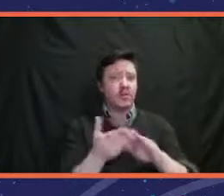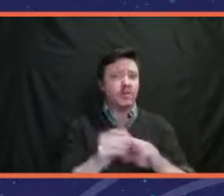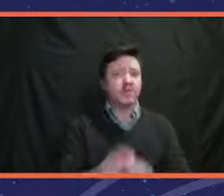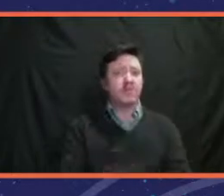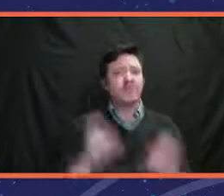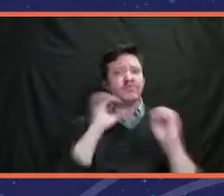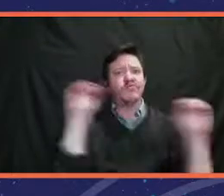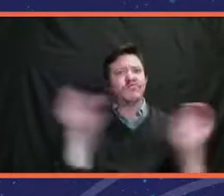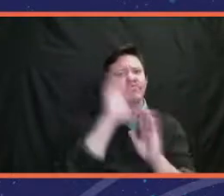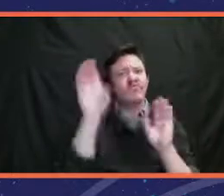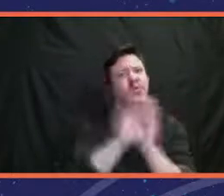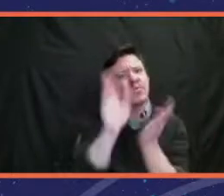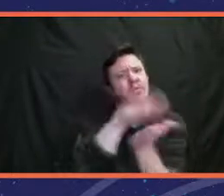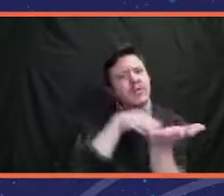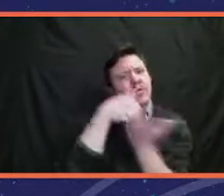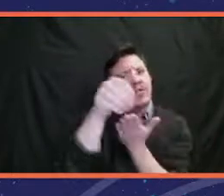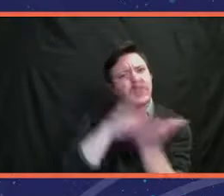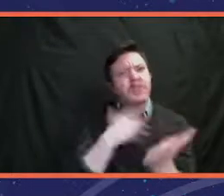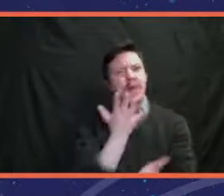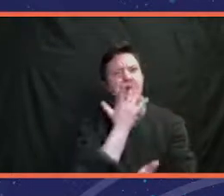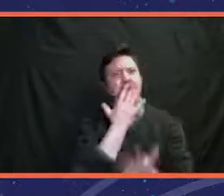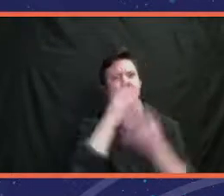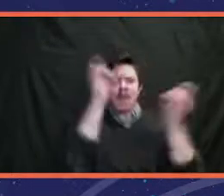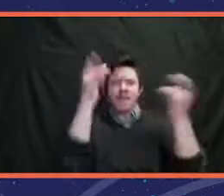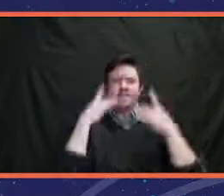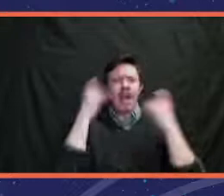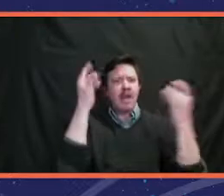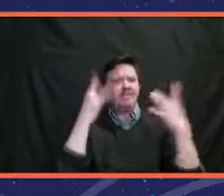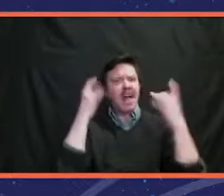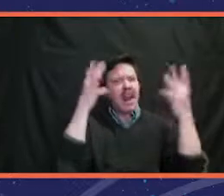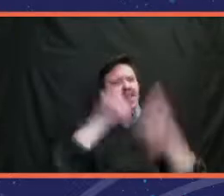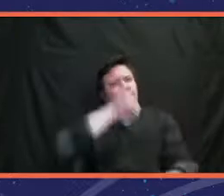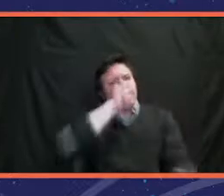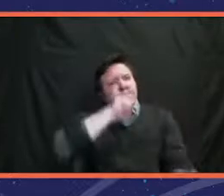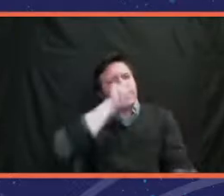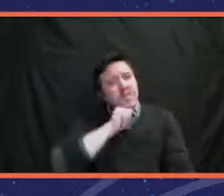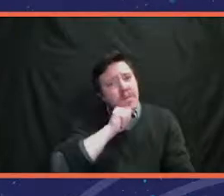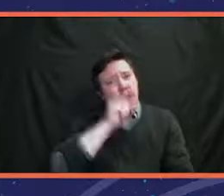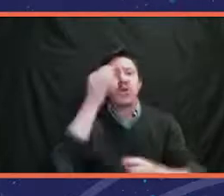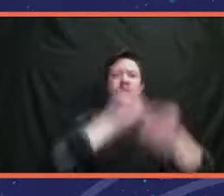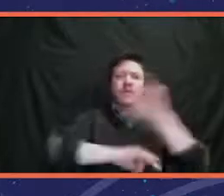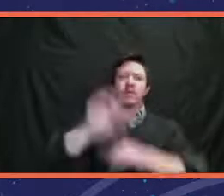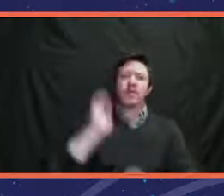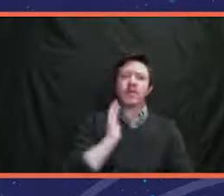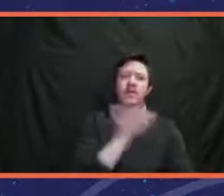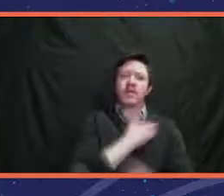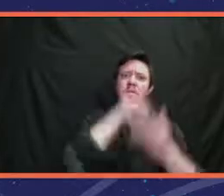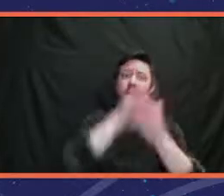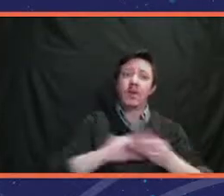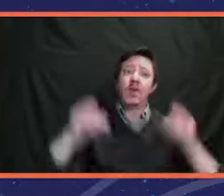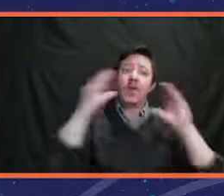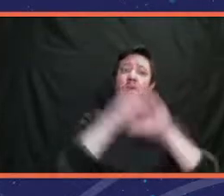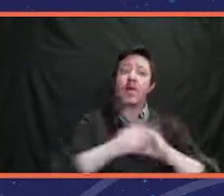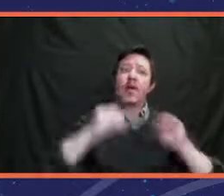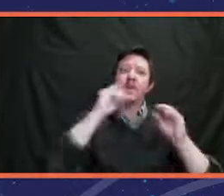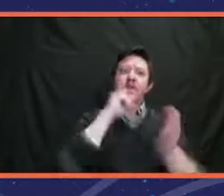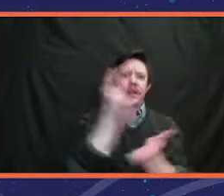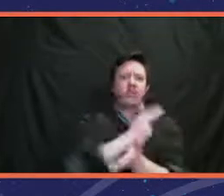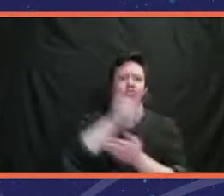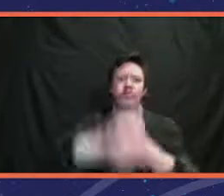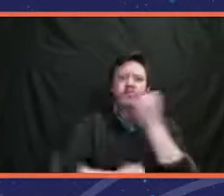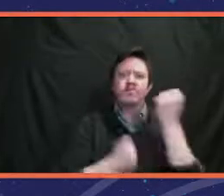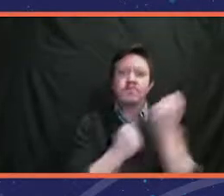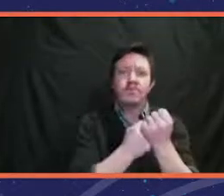of violence our peoples have gone through. So let us tell our story, uplifting all its truth. Let